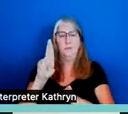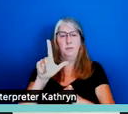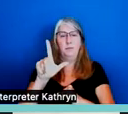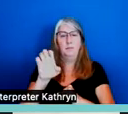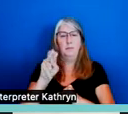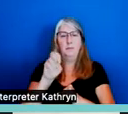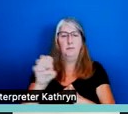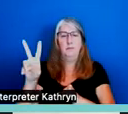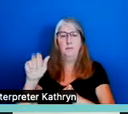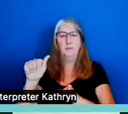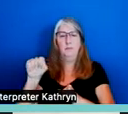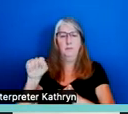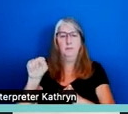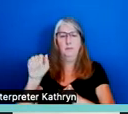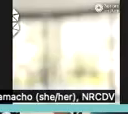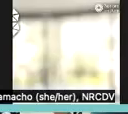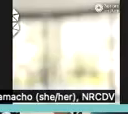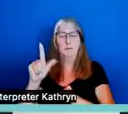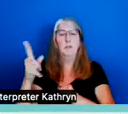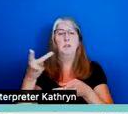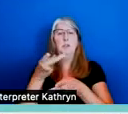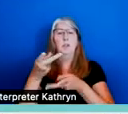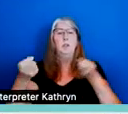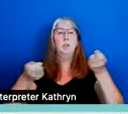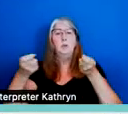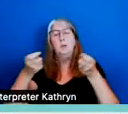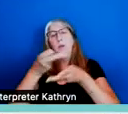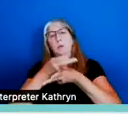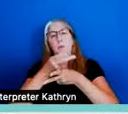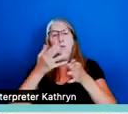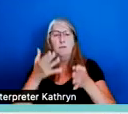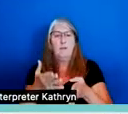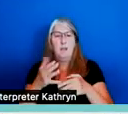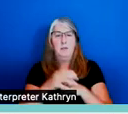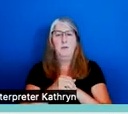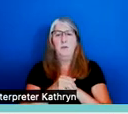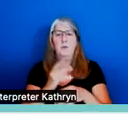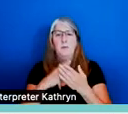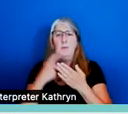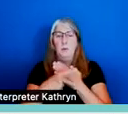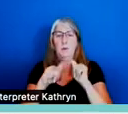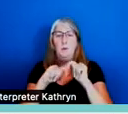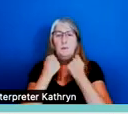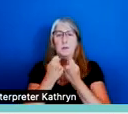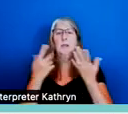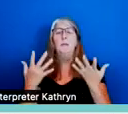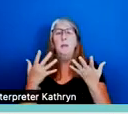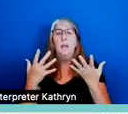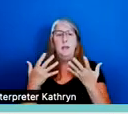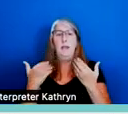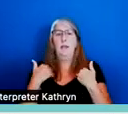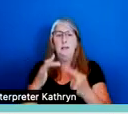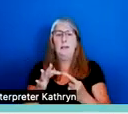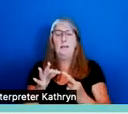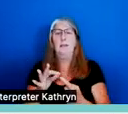own. Arlene supervises NRCDV's Programs and Prevention team and oversees several key initiatives,